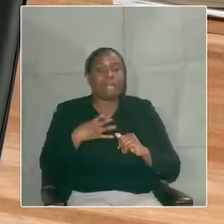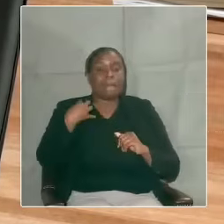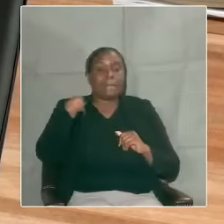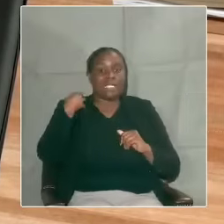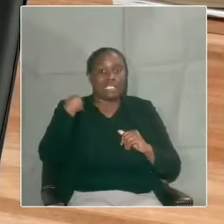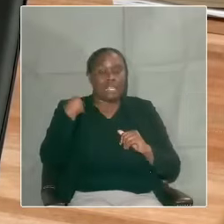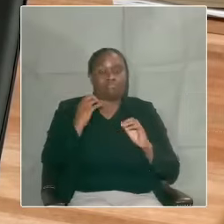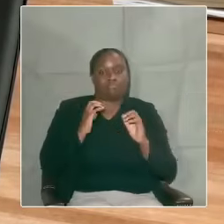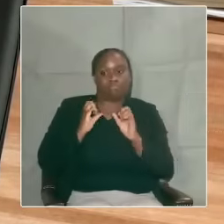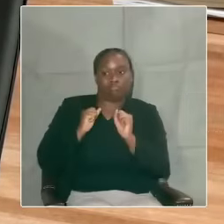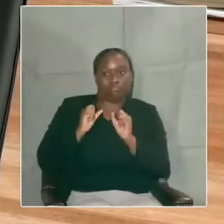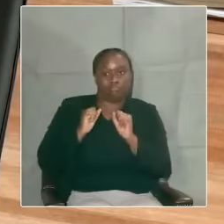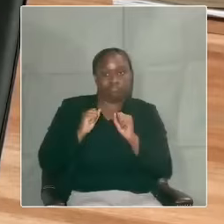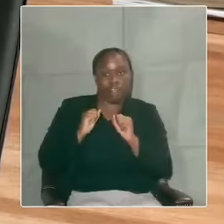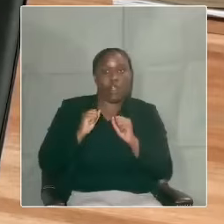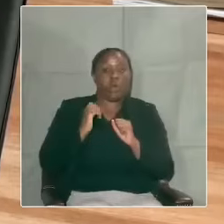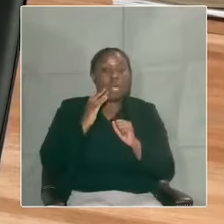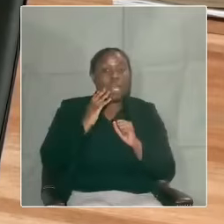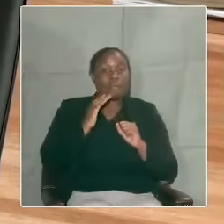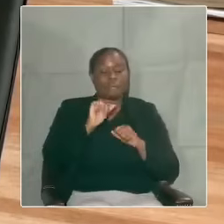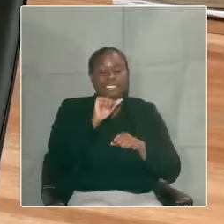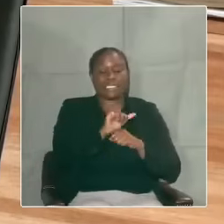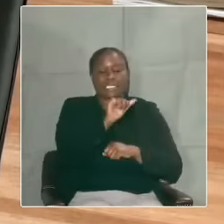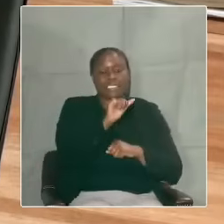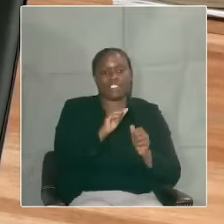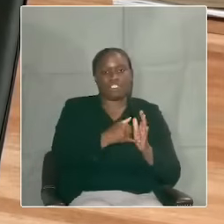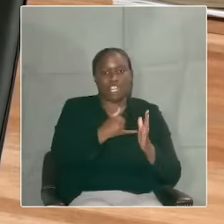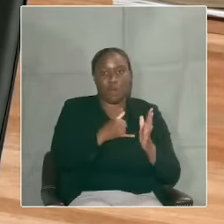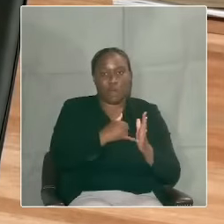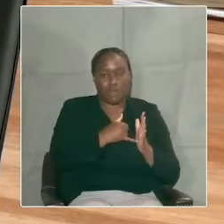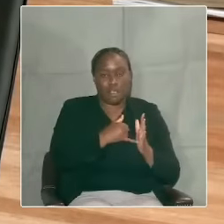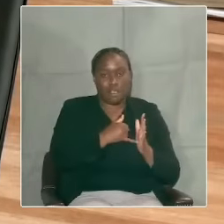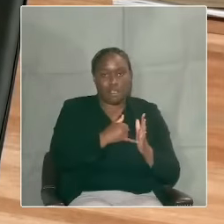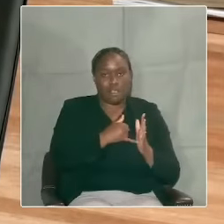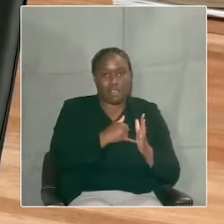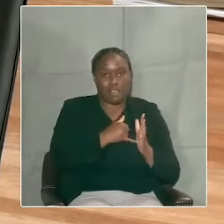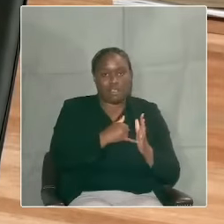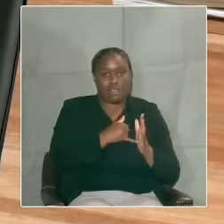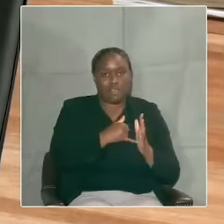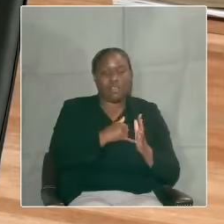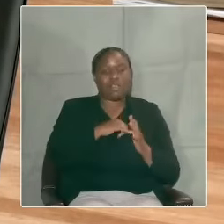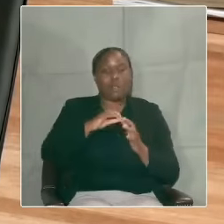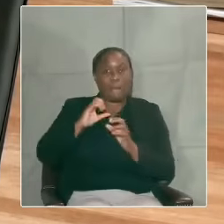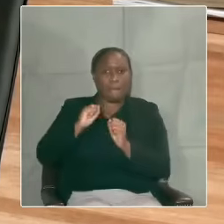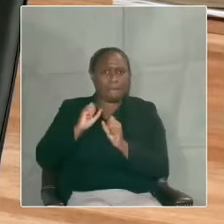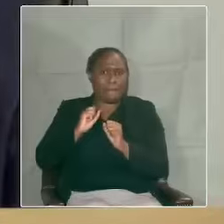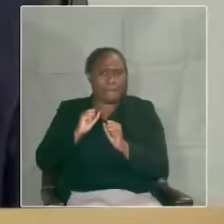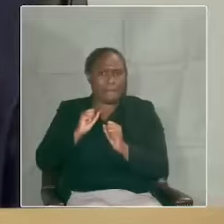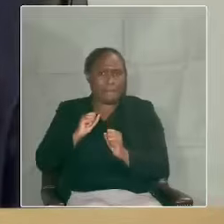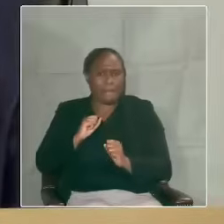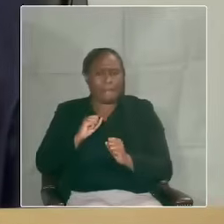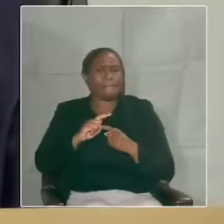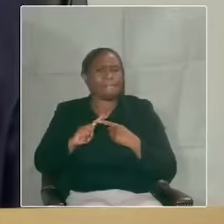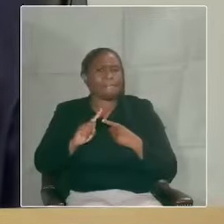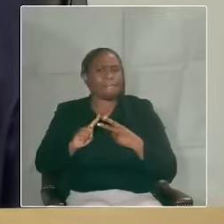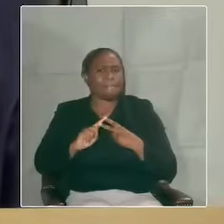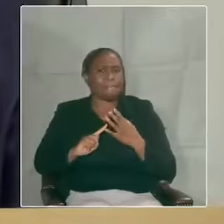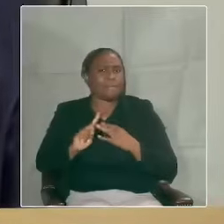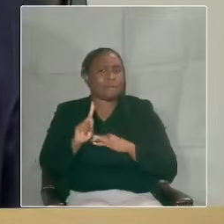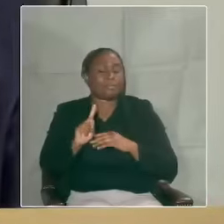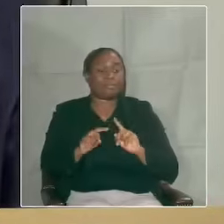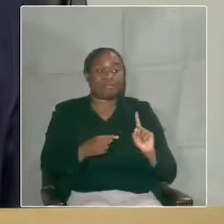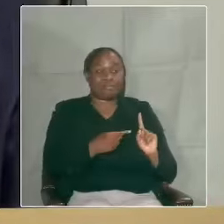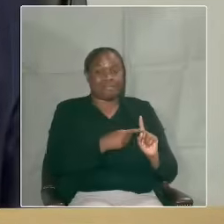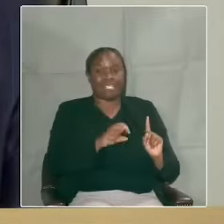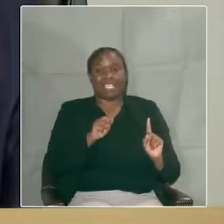minister on the 16th of January, among other things that you briefed him on, was on